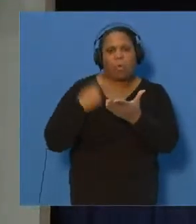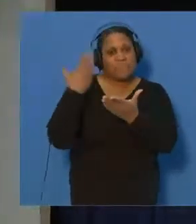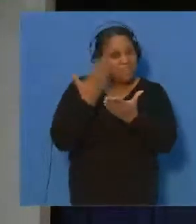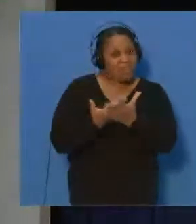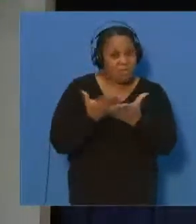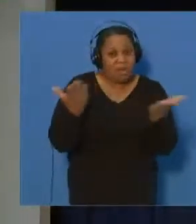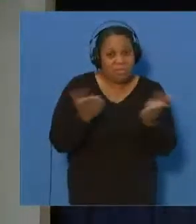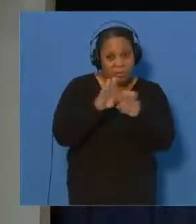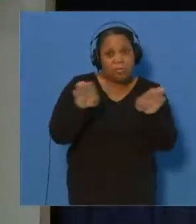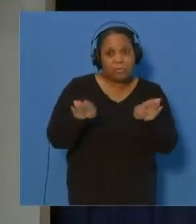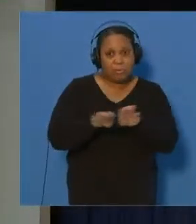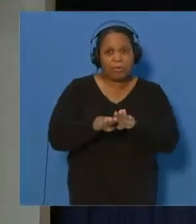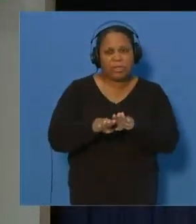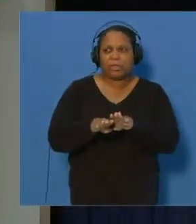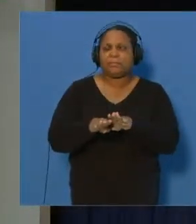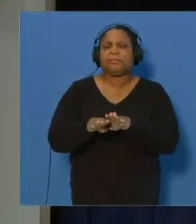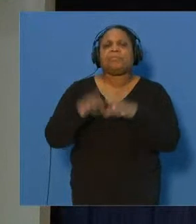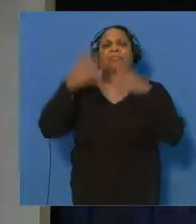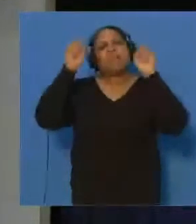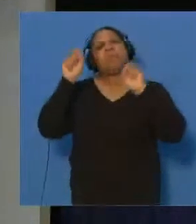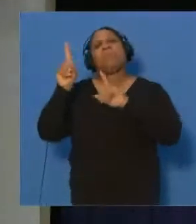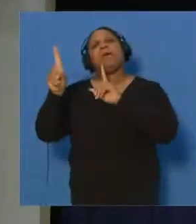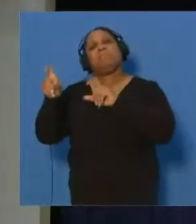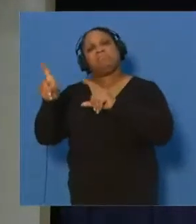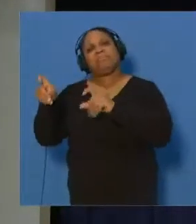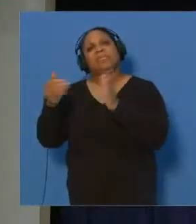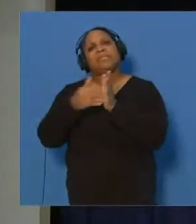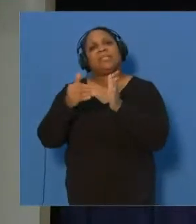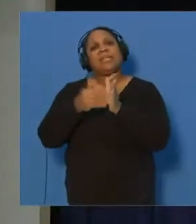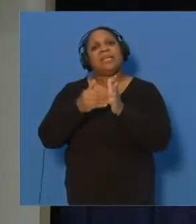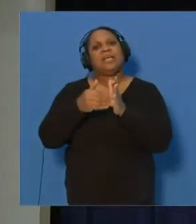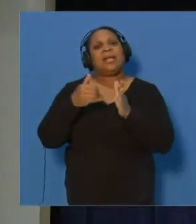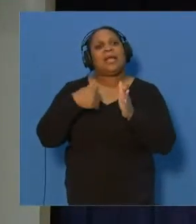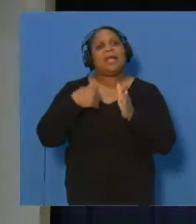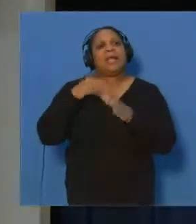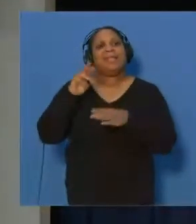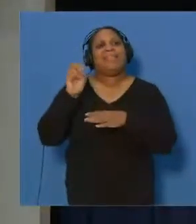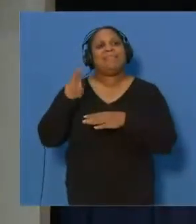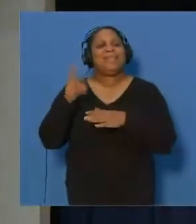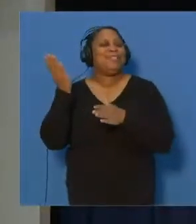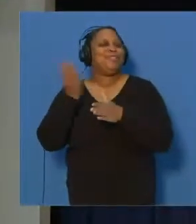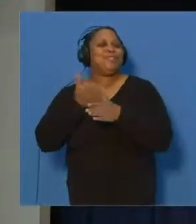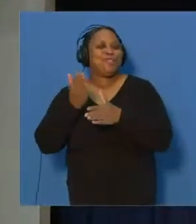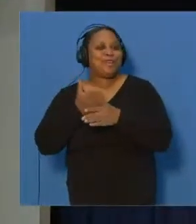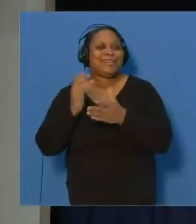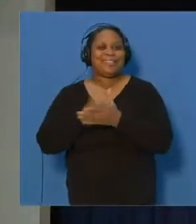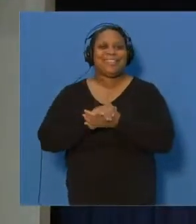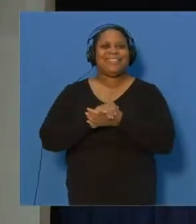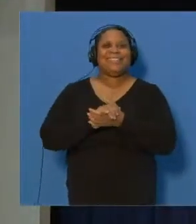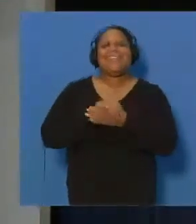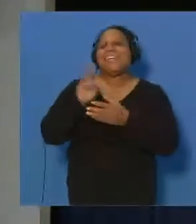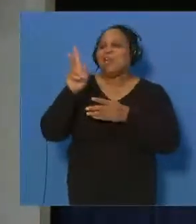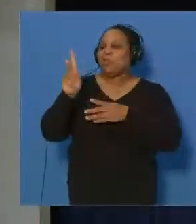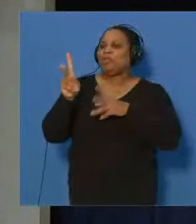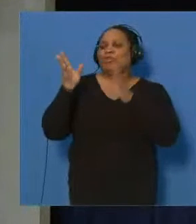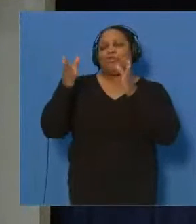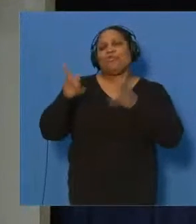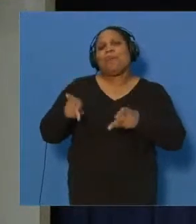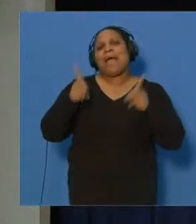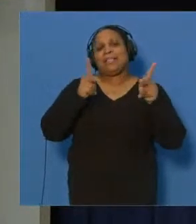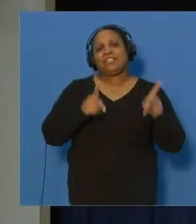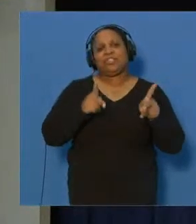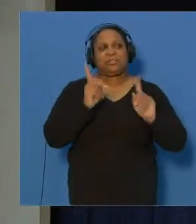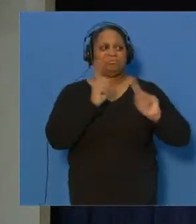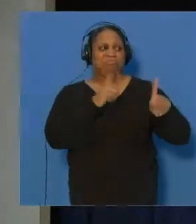know. Can you ask the question one more time? It's Sure. my fault. I had the minister distracted. The two passengers who are hospitalized